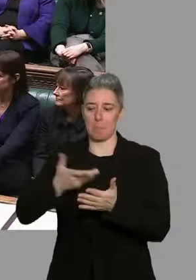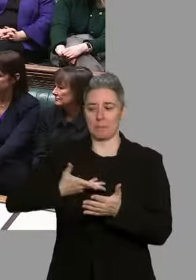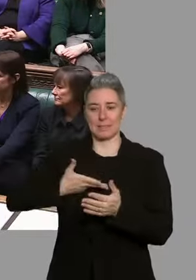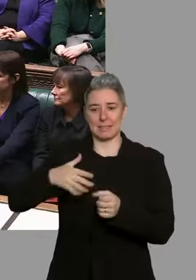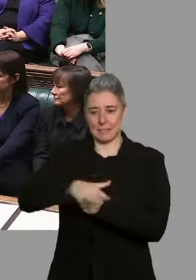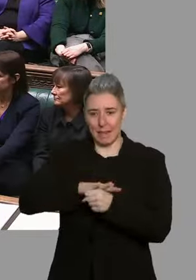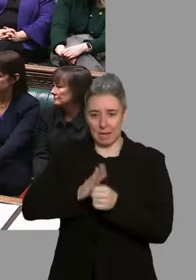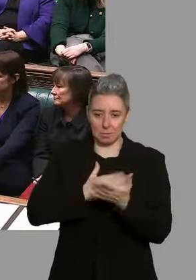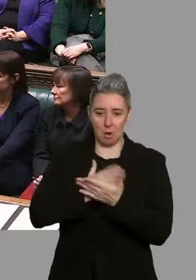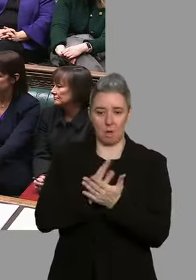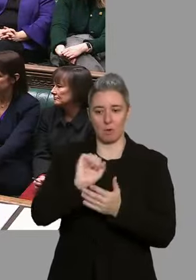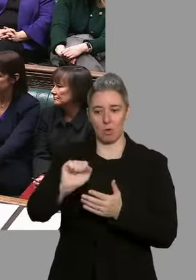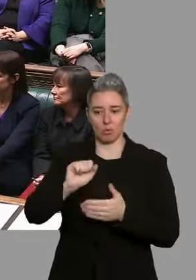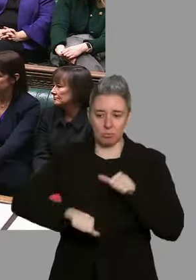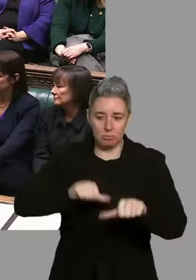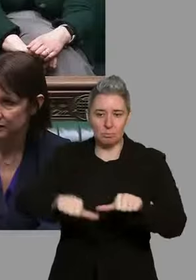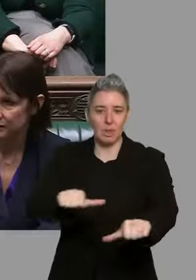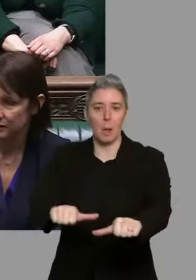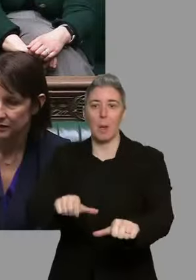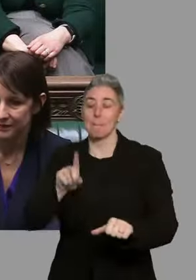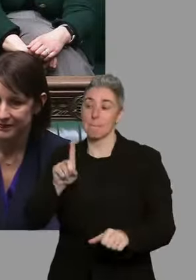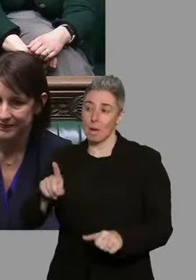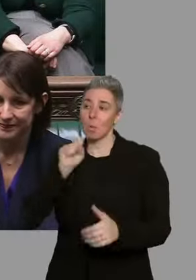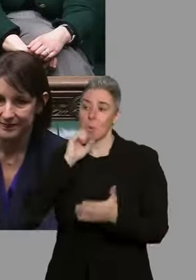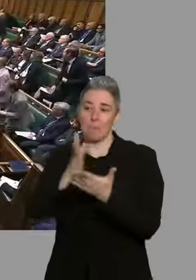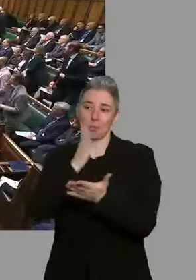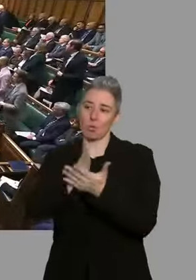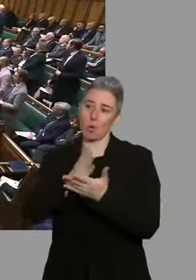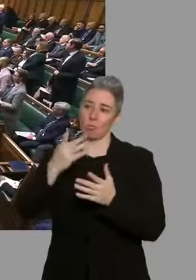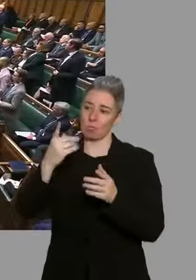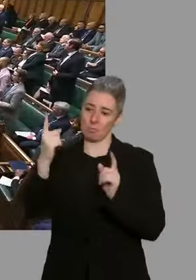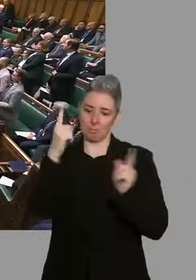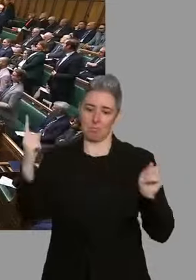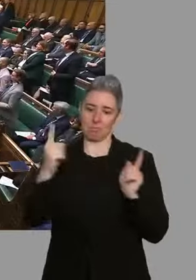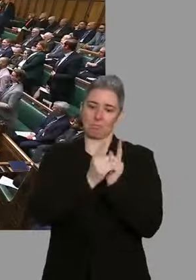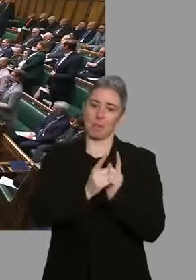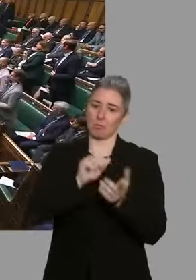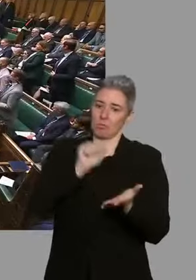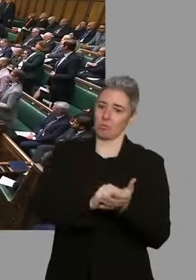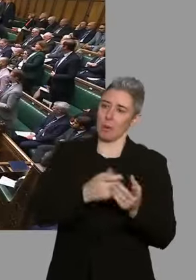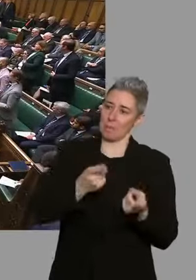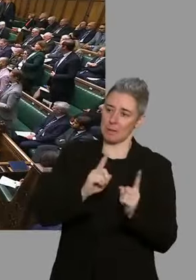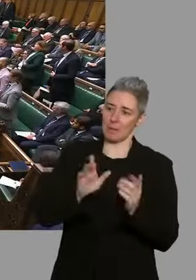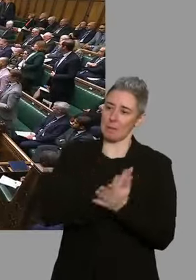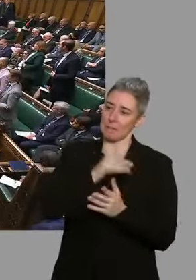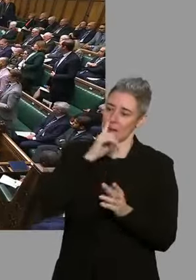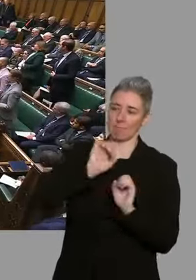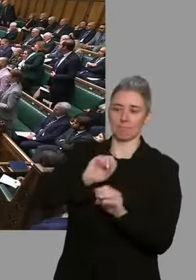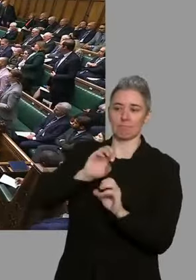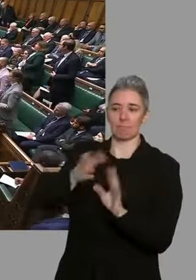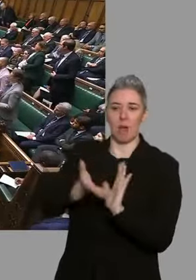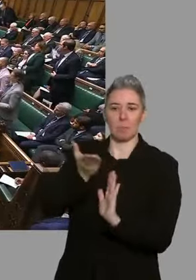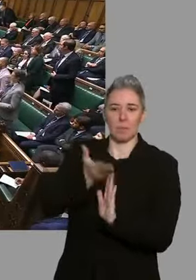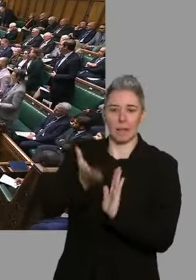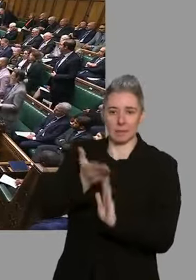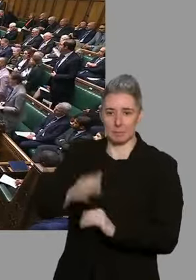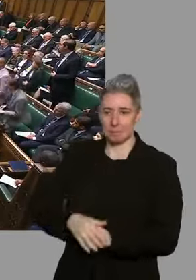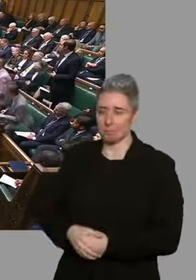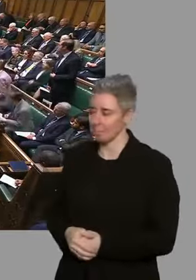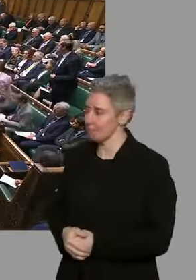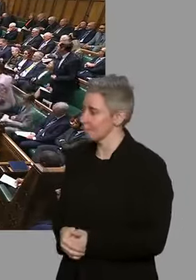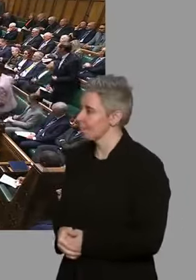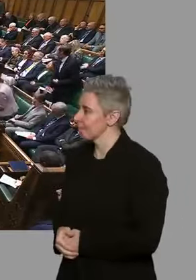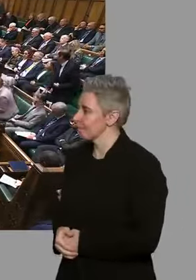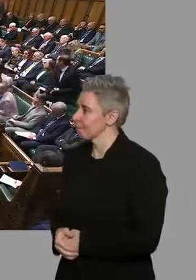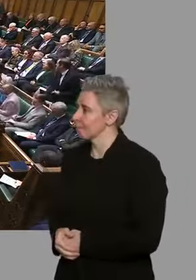be updated on behalf of her constituents. Peter Lamb. Thank you, Mr. Speaker. Following years of real terms cuts to their funding, St